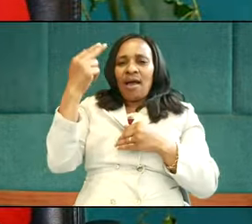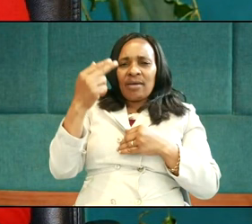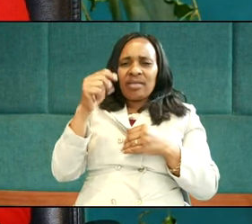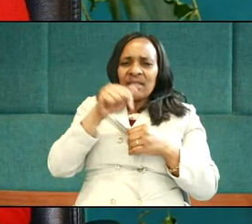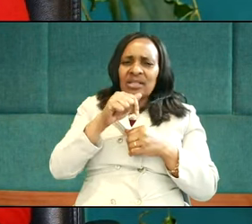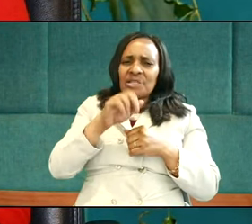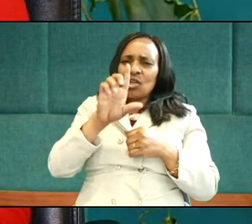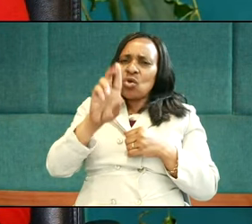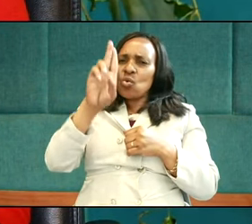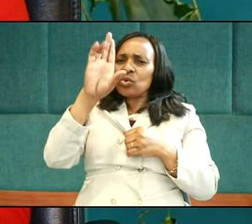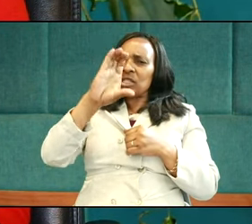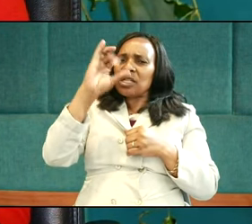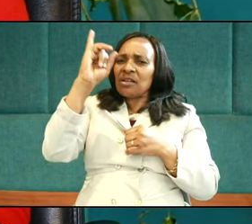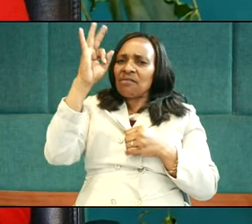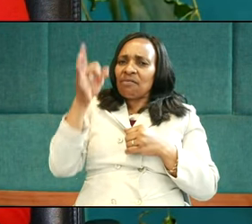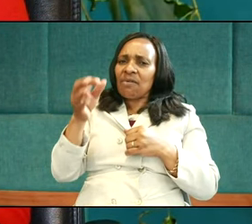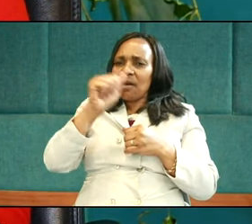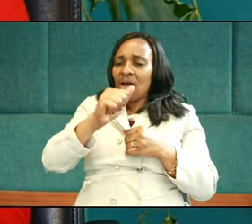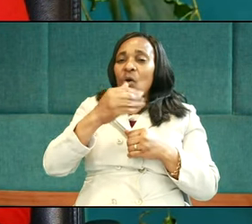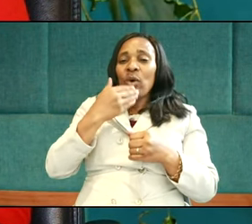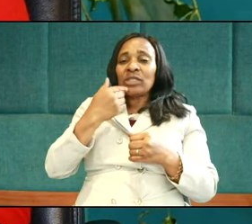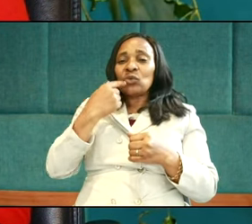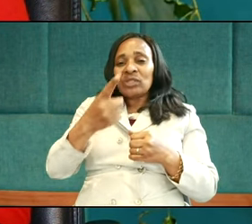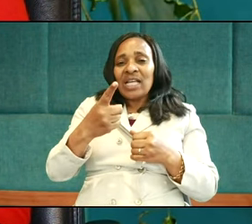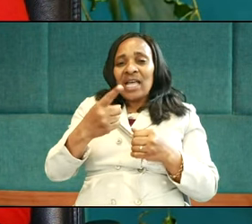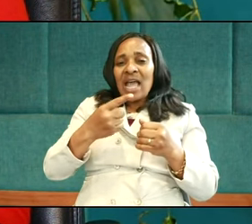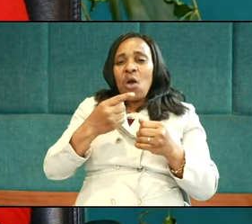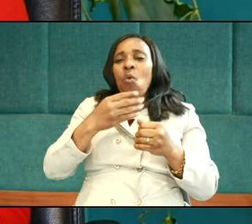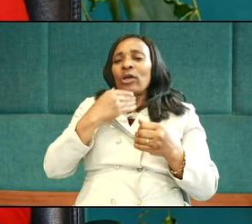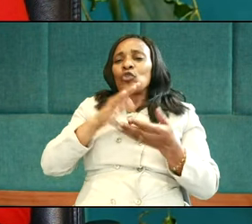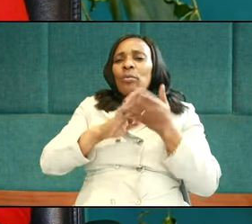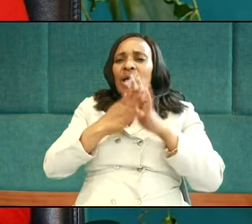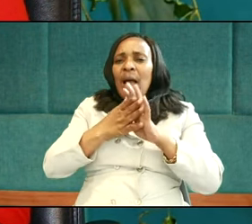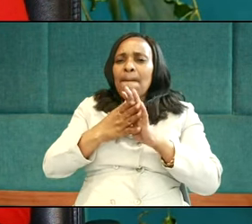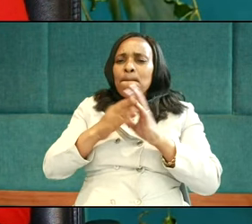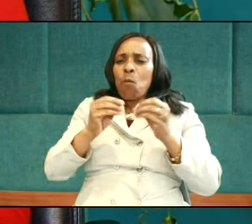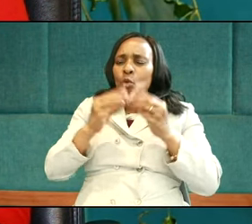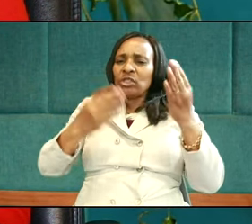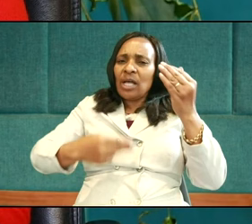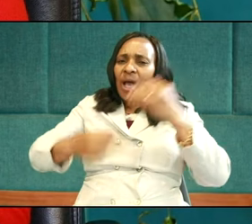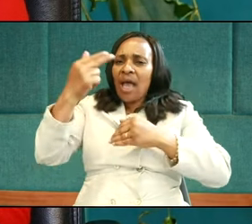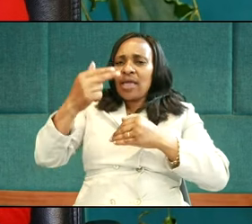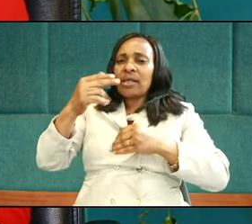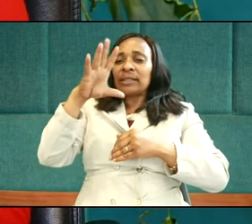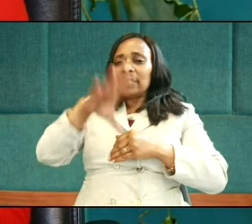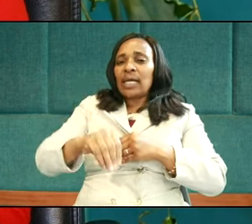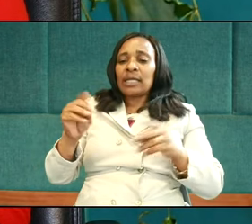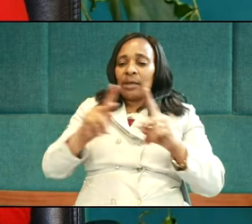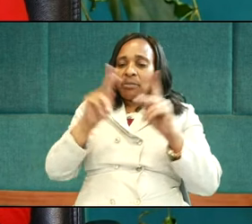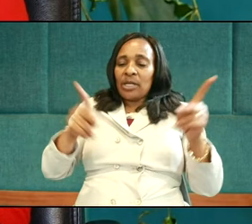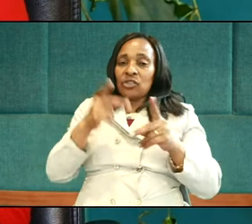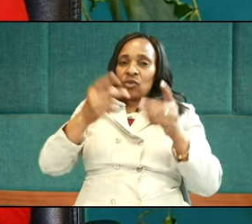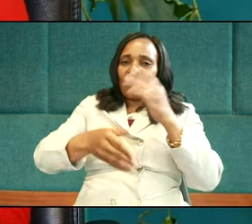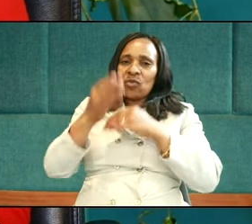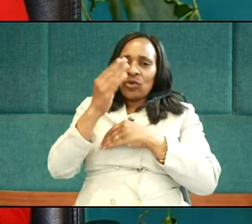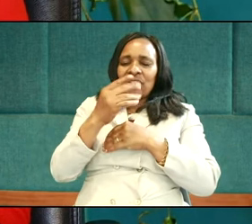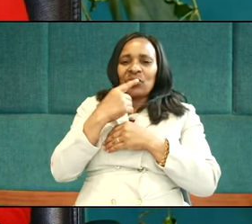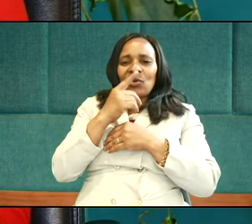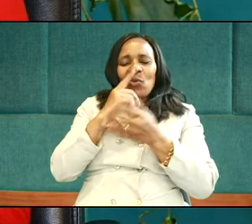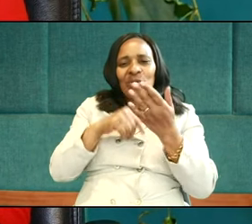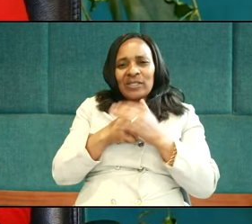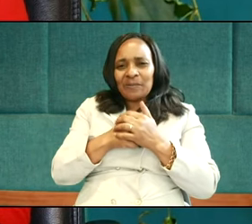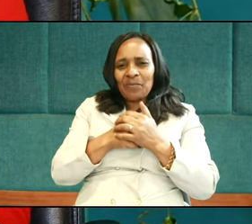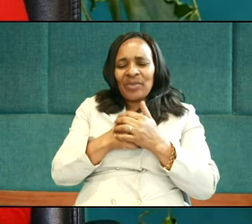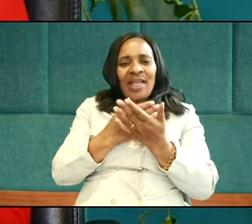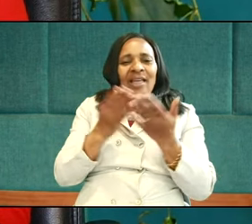asserting that he wants to be above the Most High. He wants to take the place of God, okay? So at any